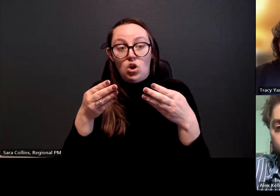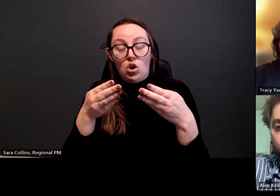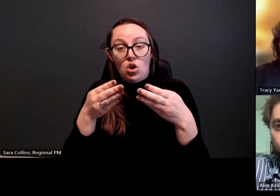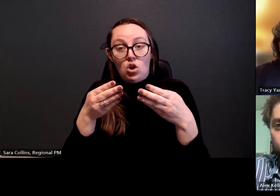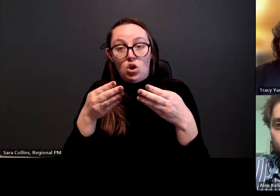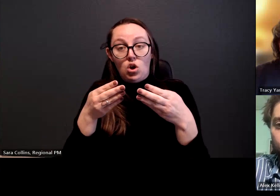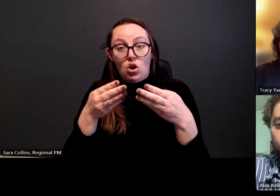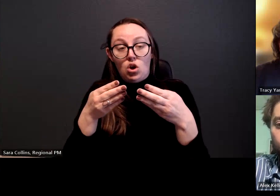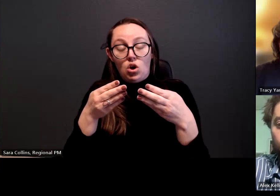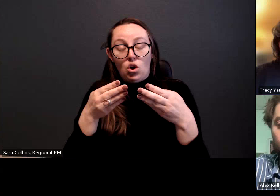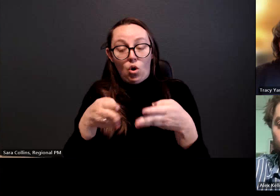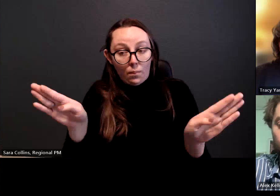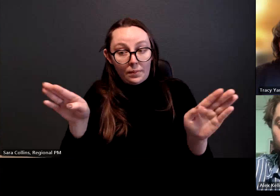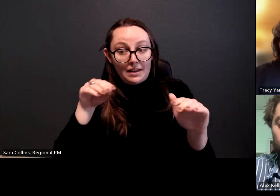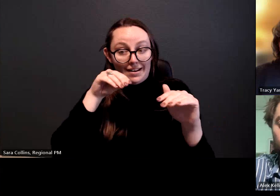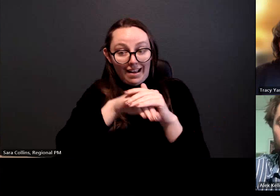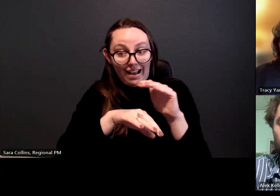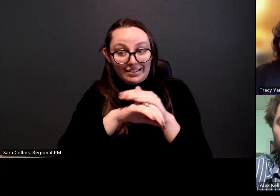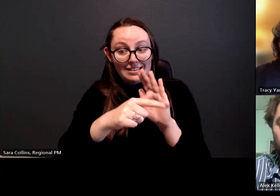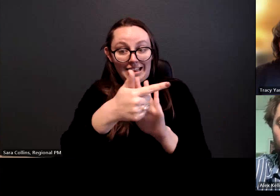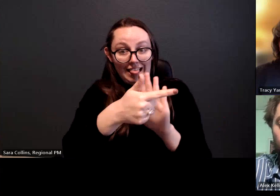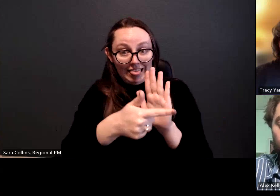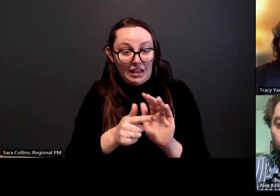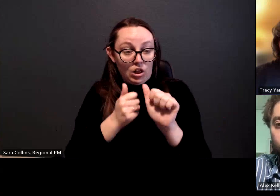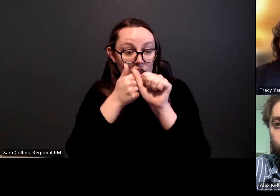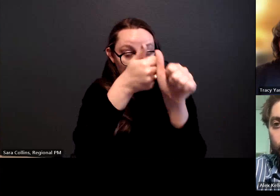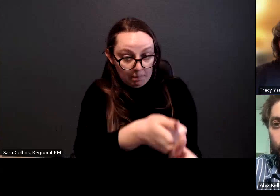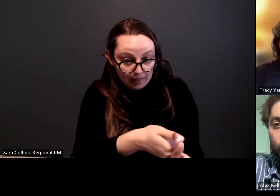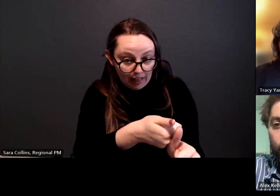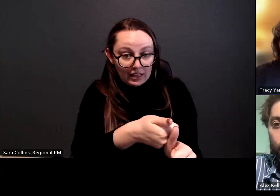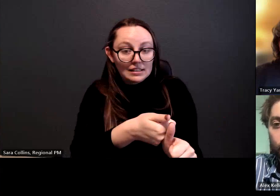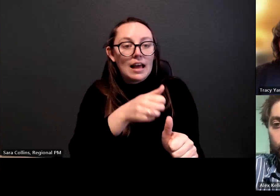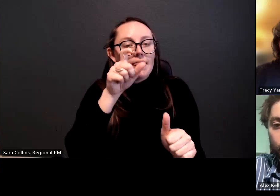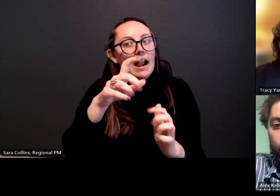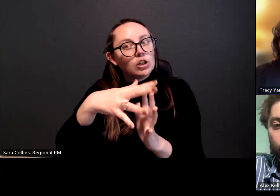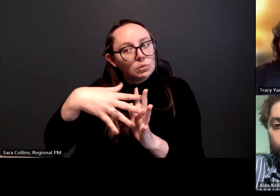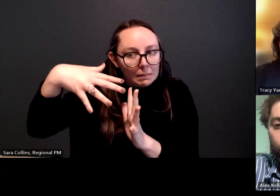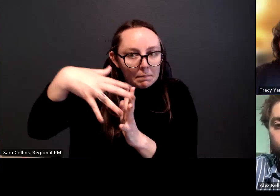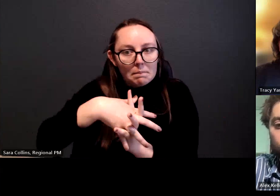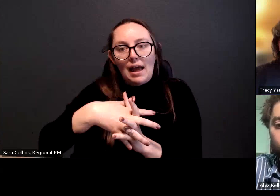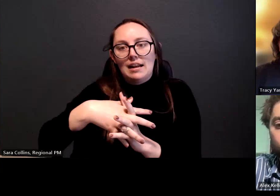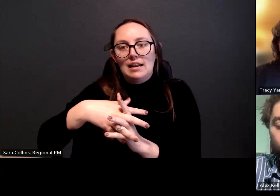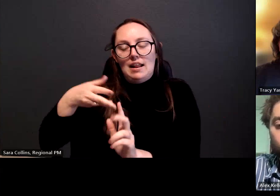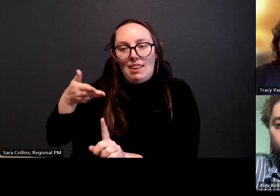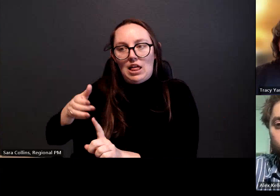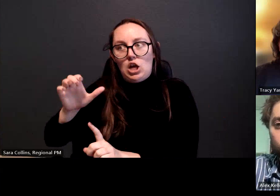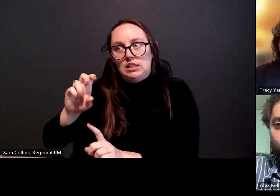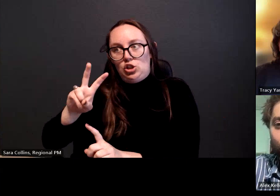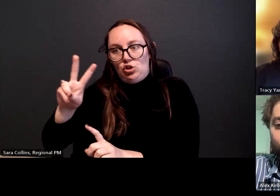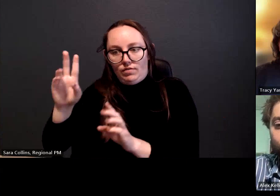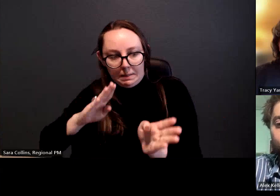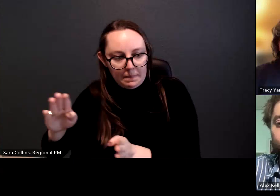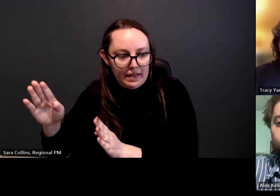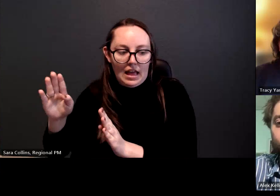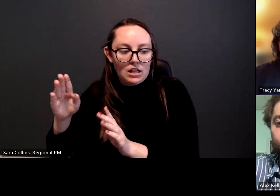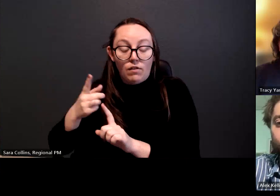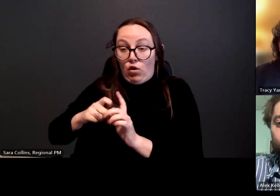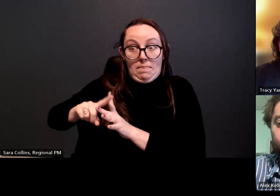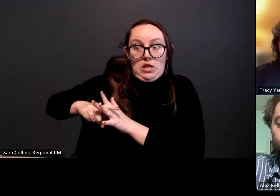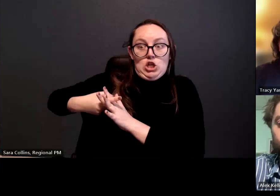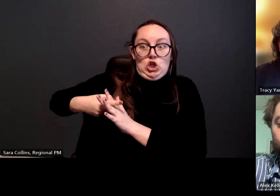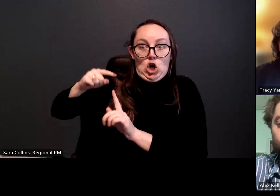built into the CUD plans from the start, as is required by current statute, not the statute we're